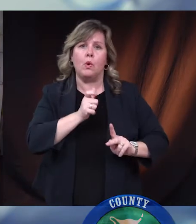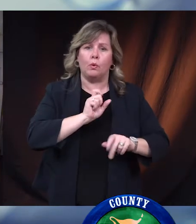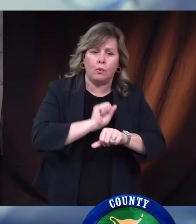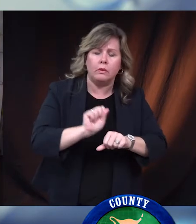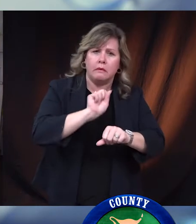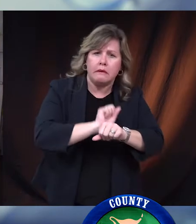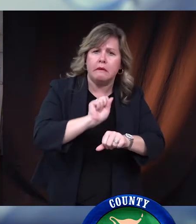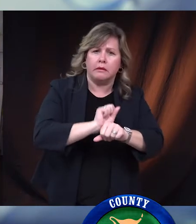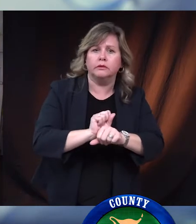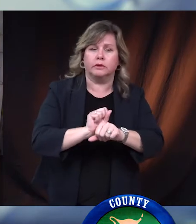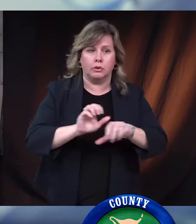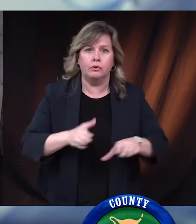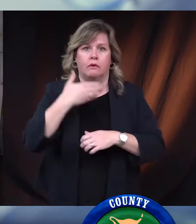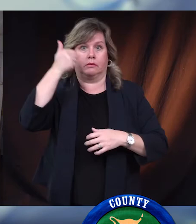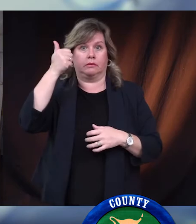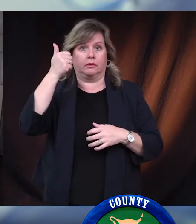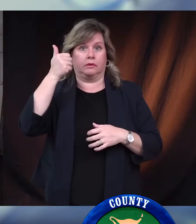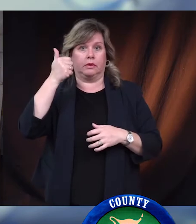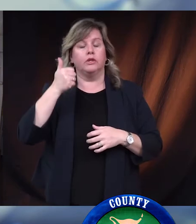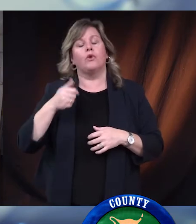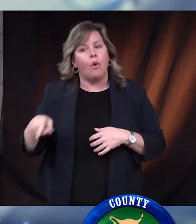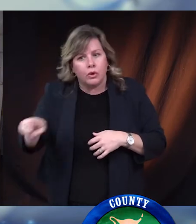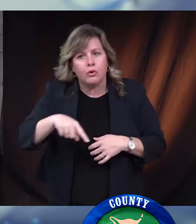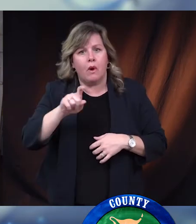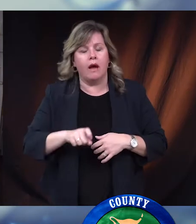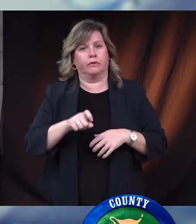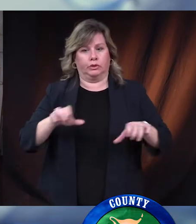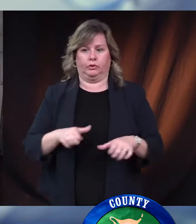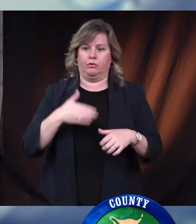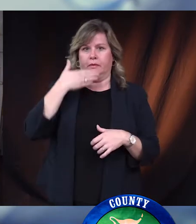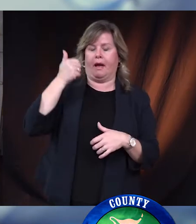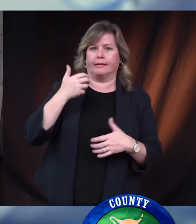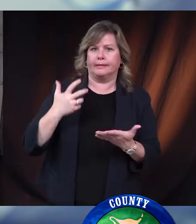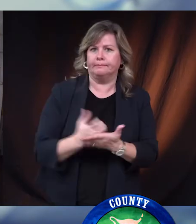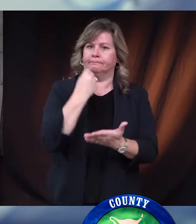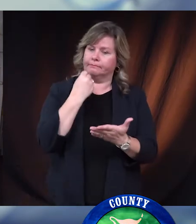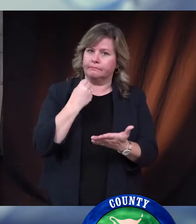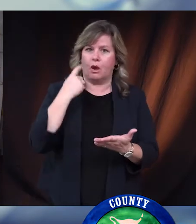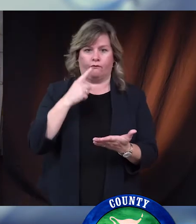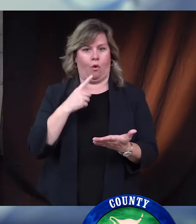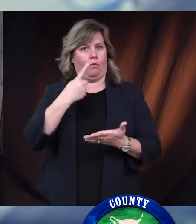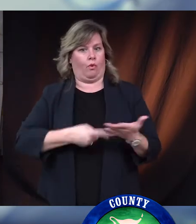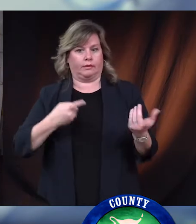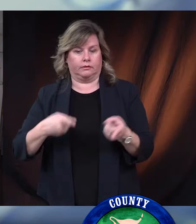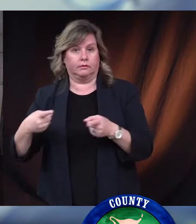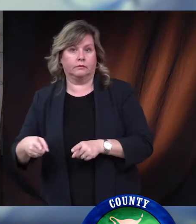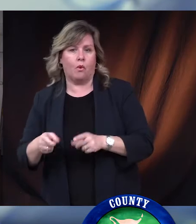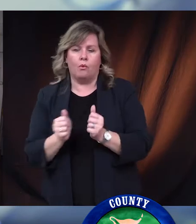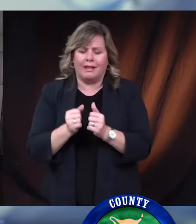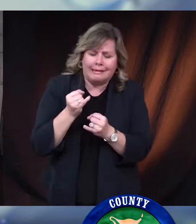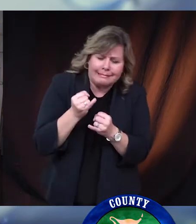final act, it's the star that needs to rise to the occasion and win the day. And that's what I'm asking you to do now in this